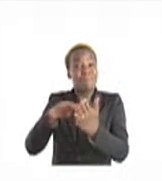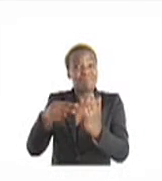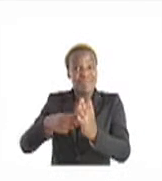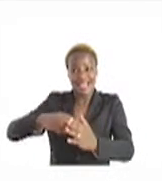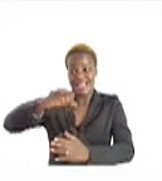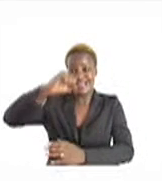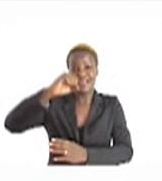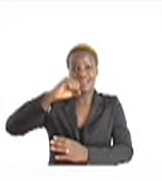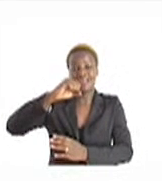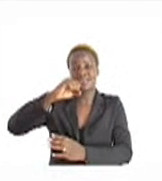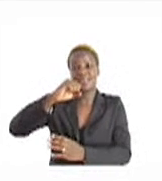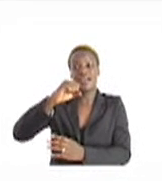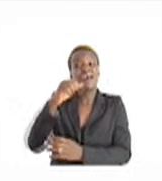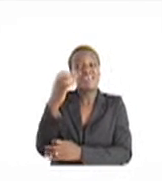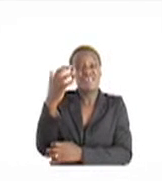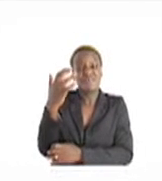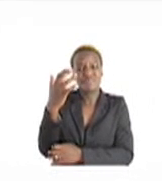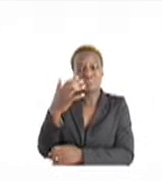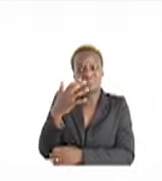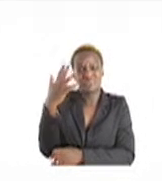grapes are less than